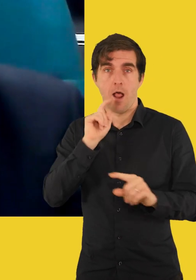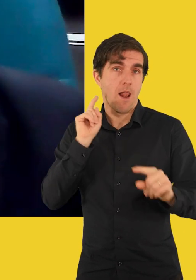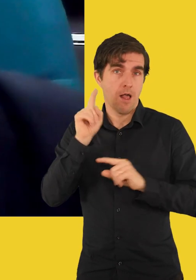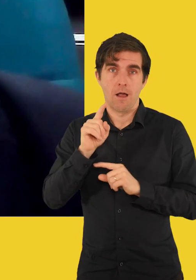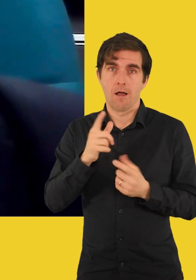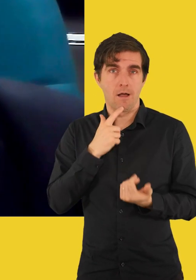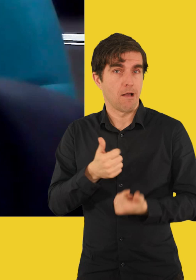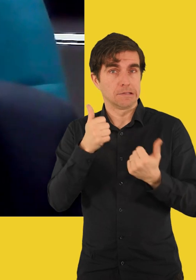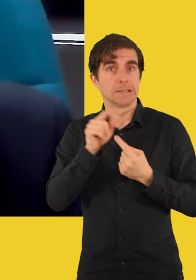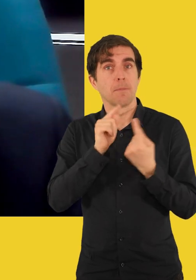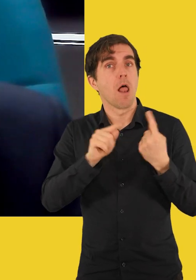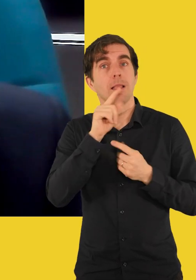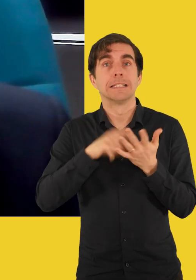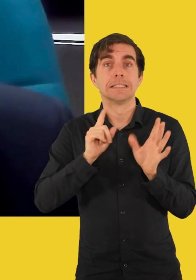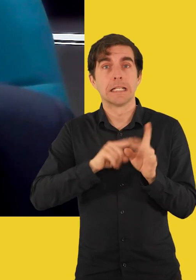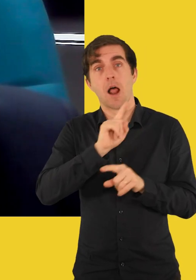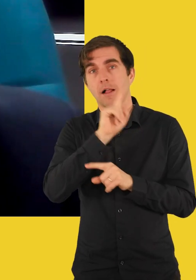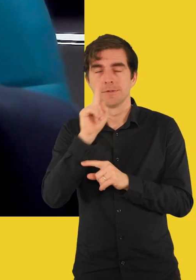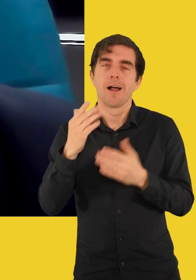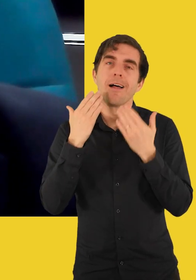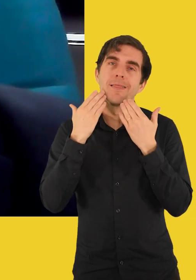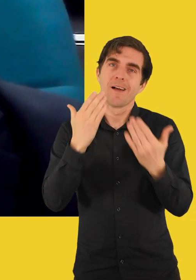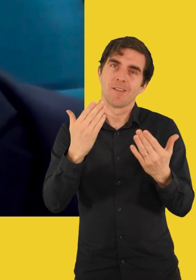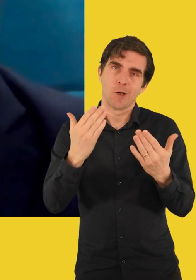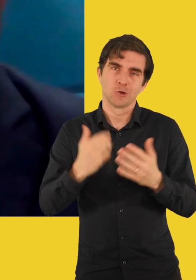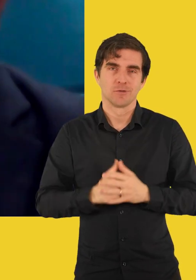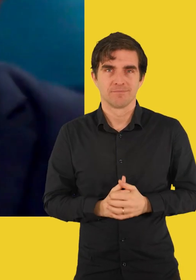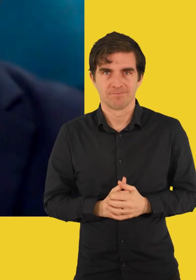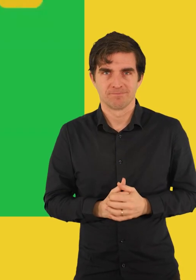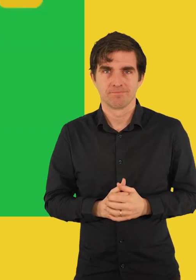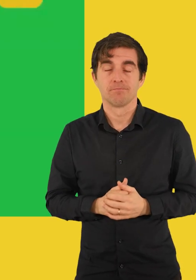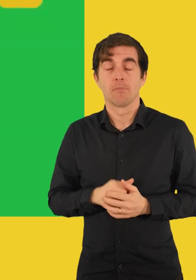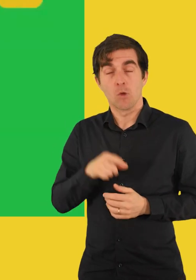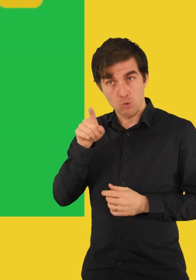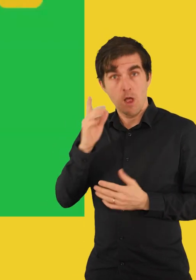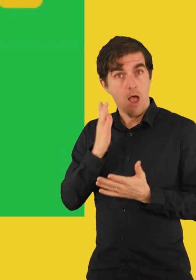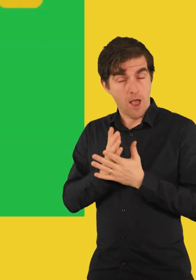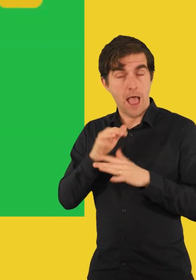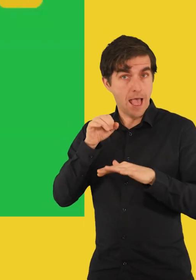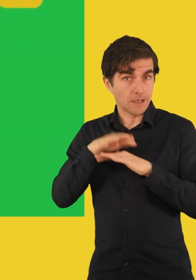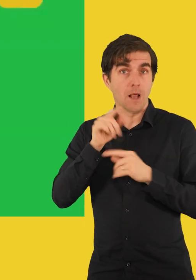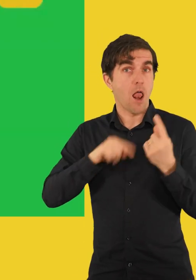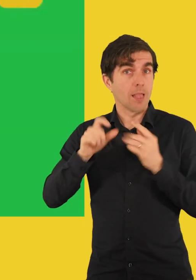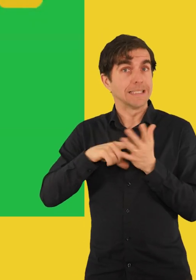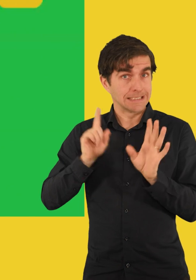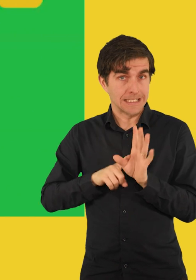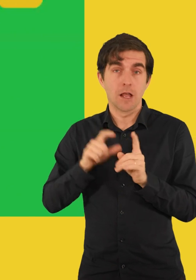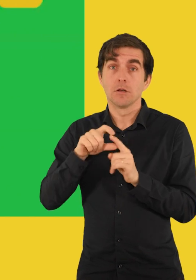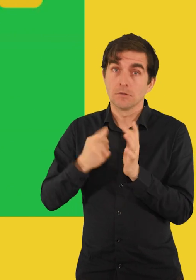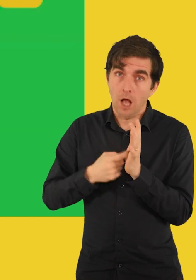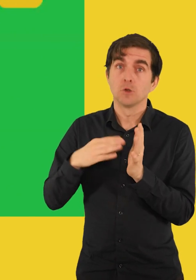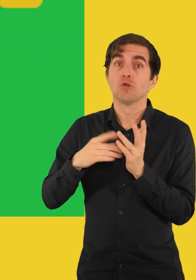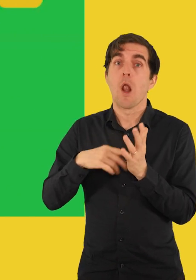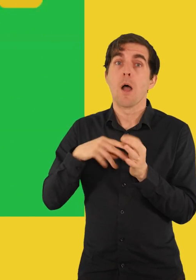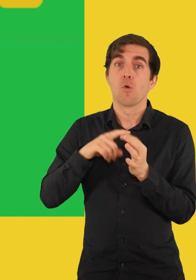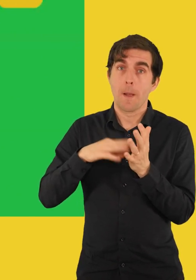we'll be as good as some other cities later. Thank you very much. And you will be inspiring other cities as well. Thank you, Dr. Sulk. I know the